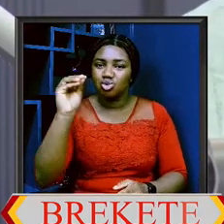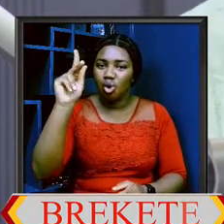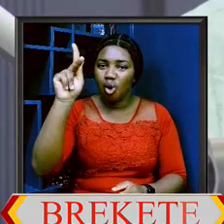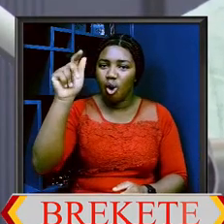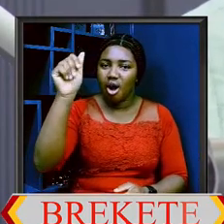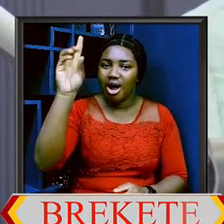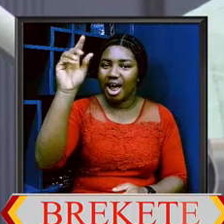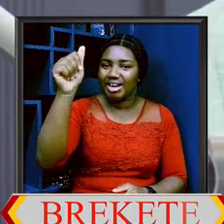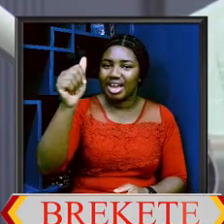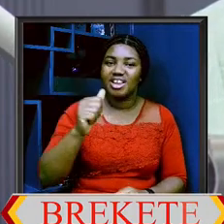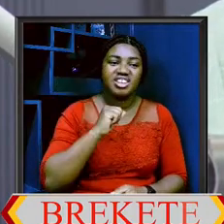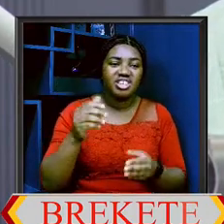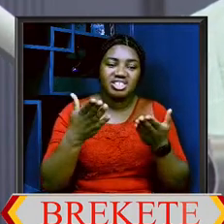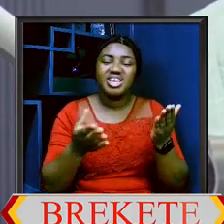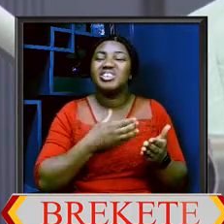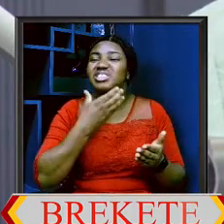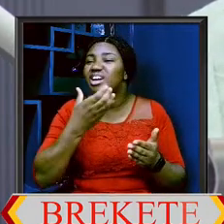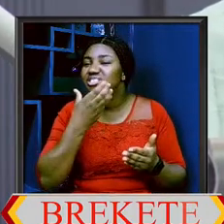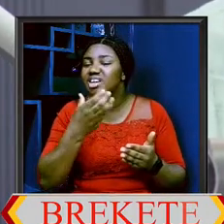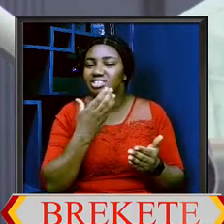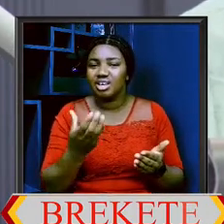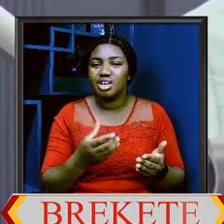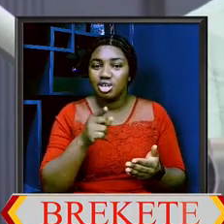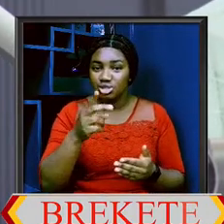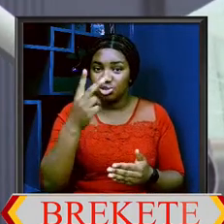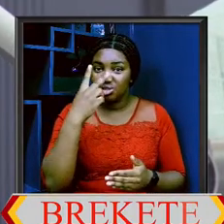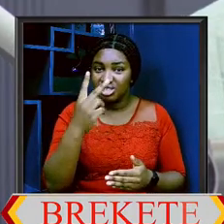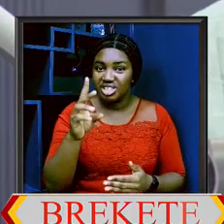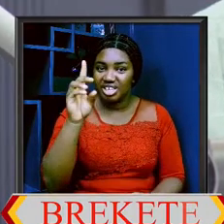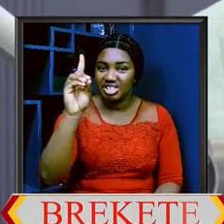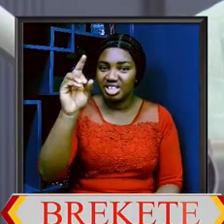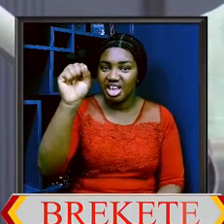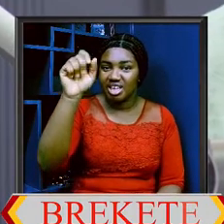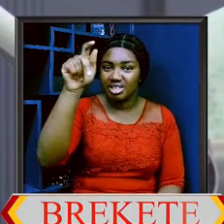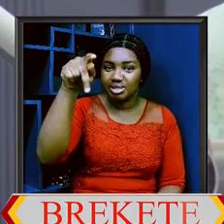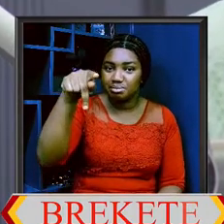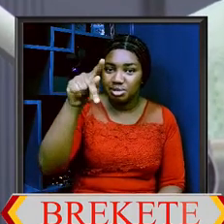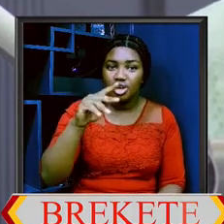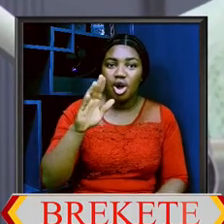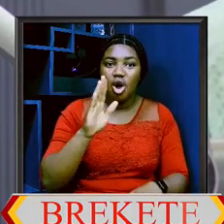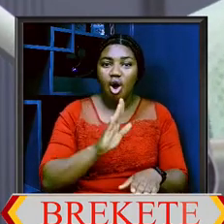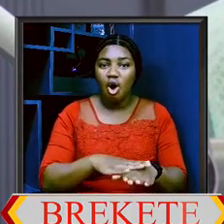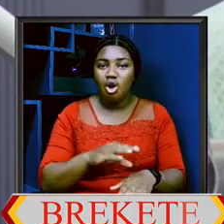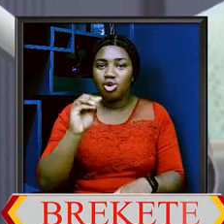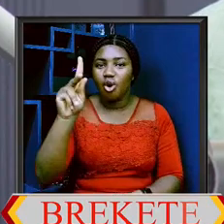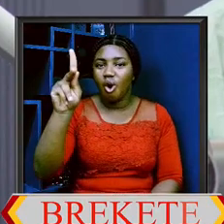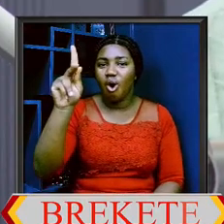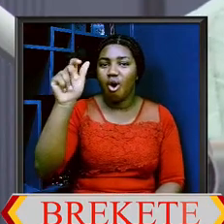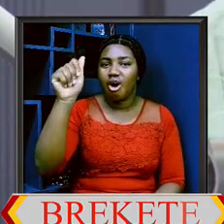no be here where we shout shout you go see DSP on top of a then they Rush